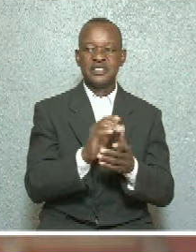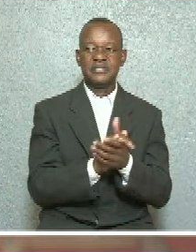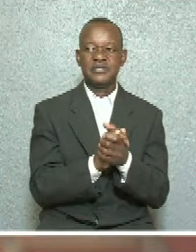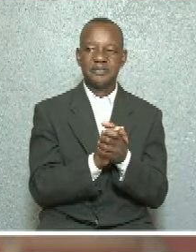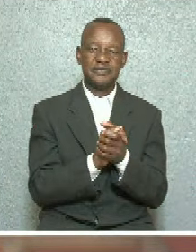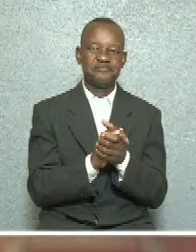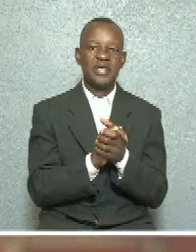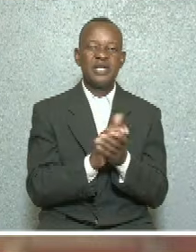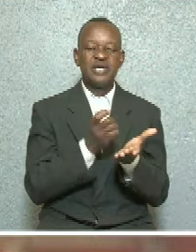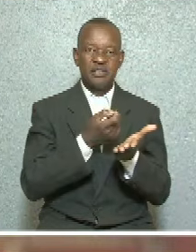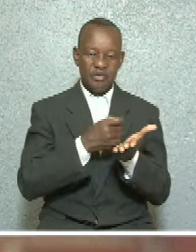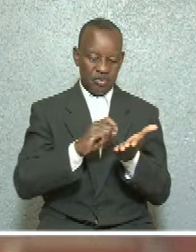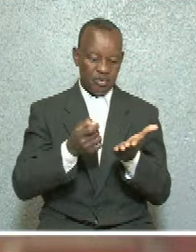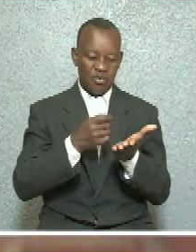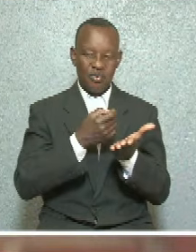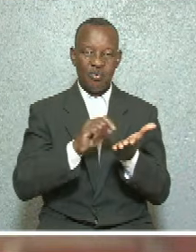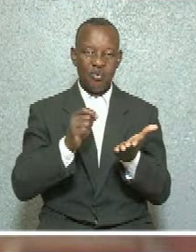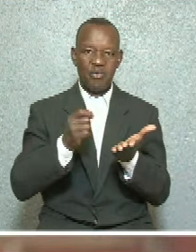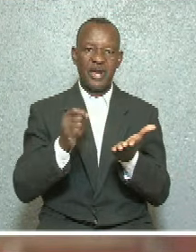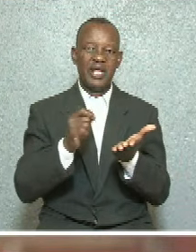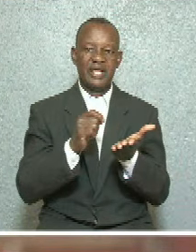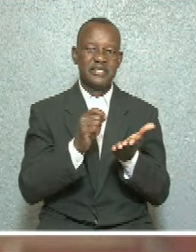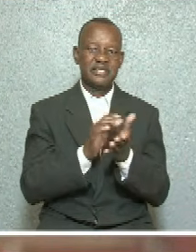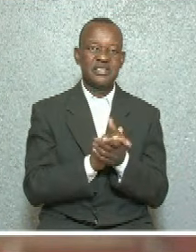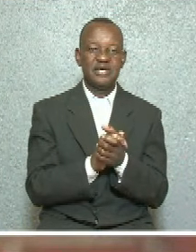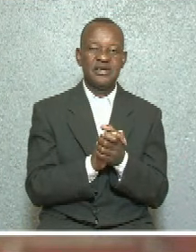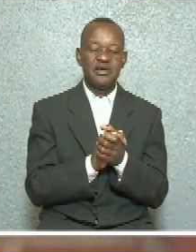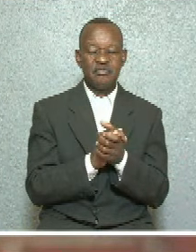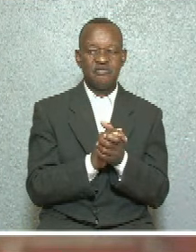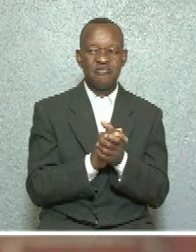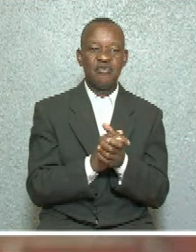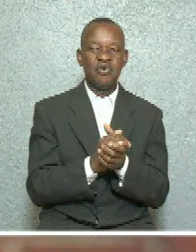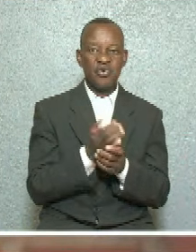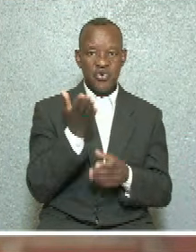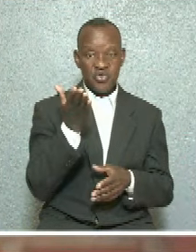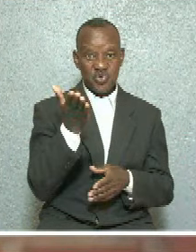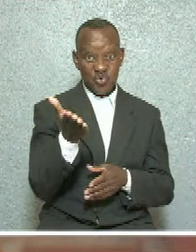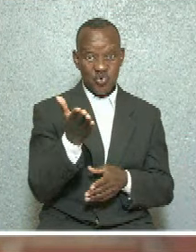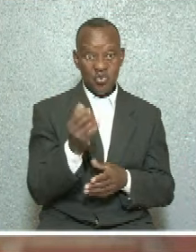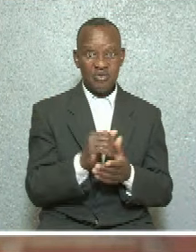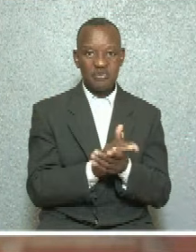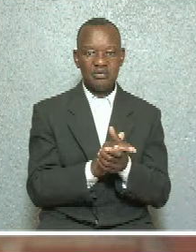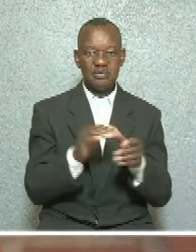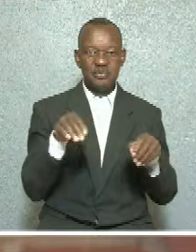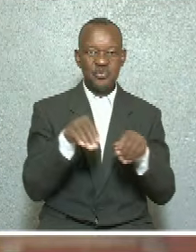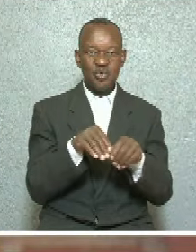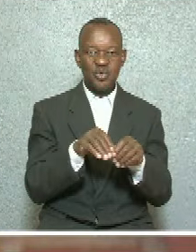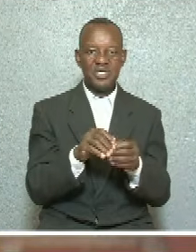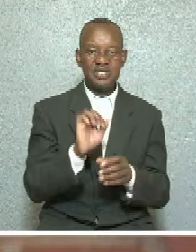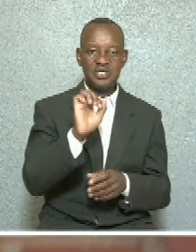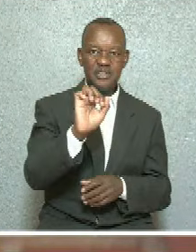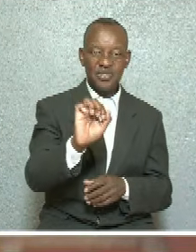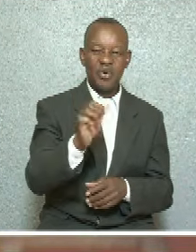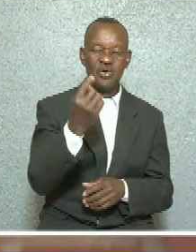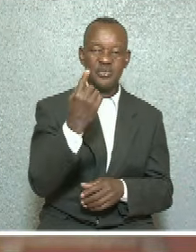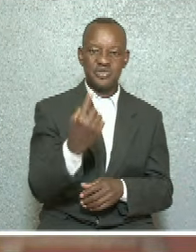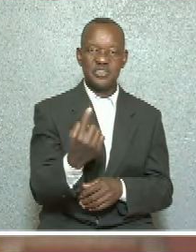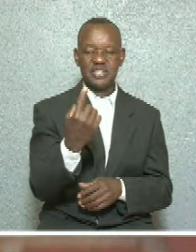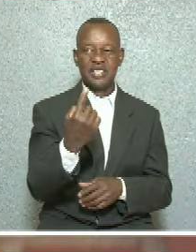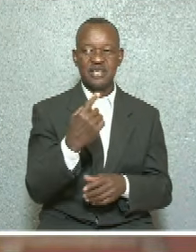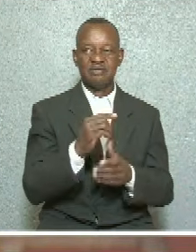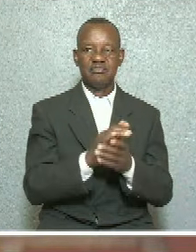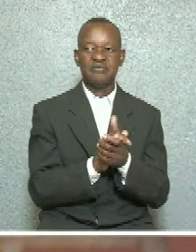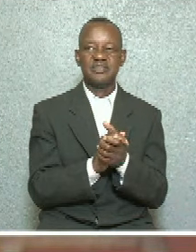write the script on your behalf. And you do not need to sacrifice yourself for